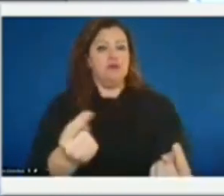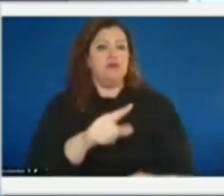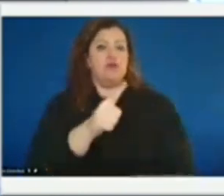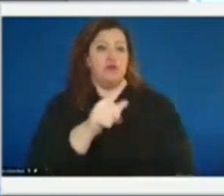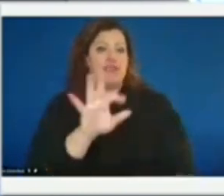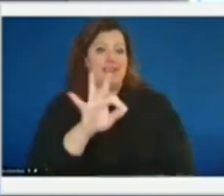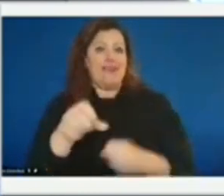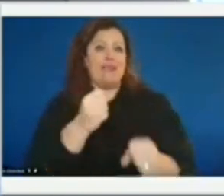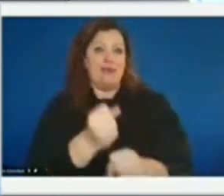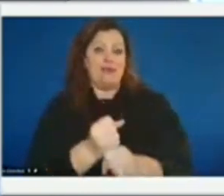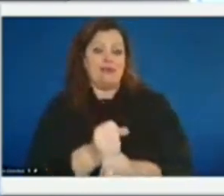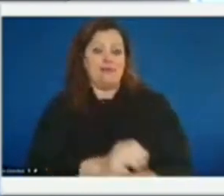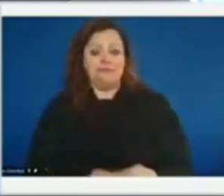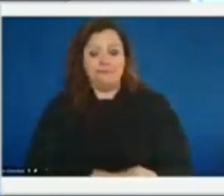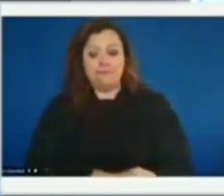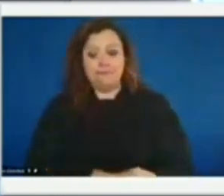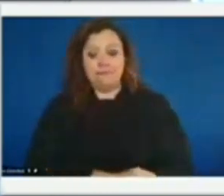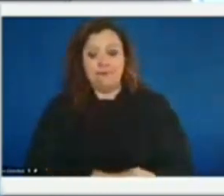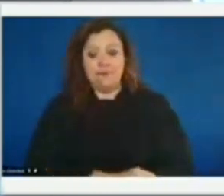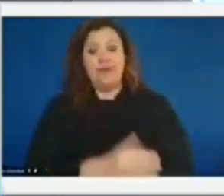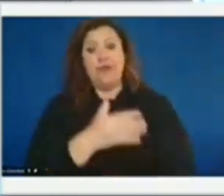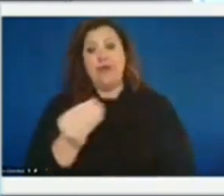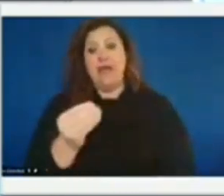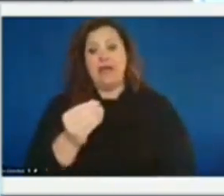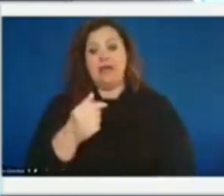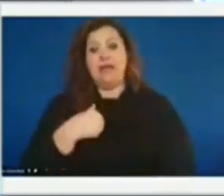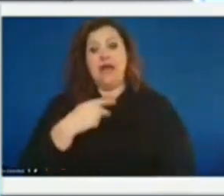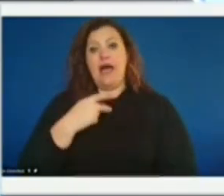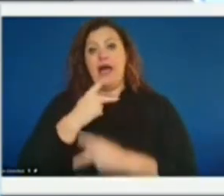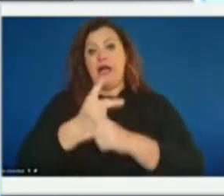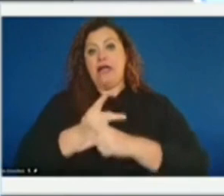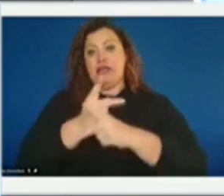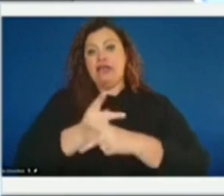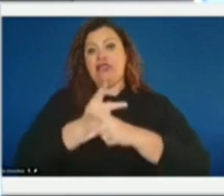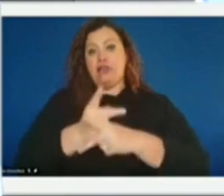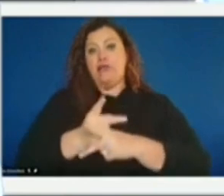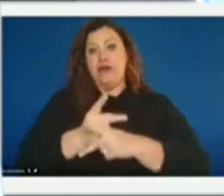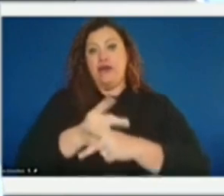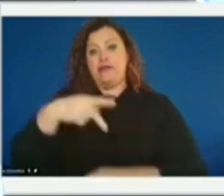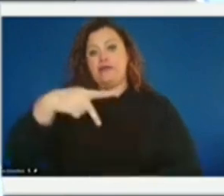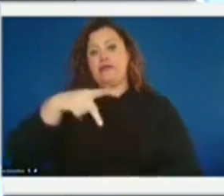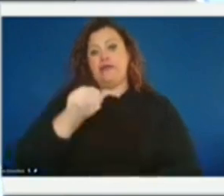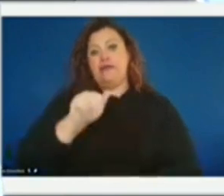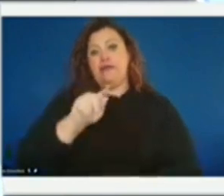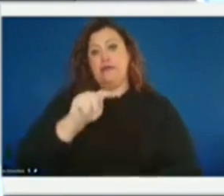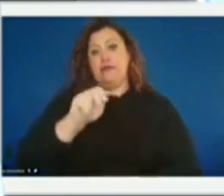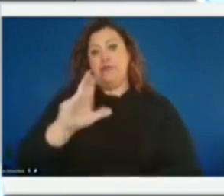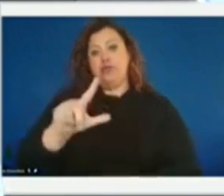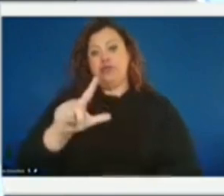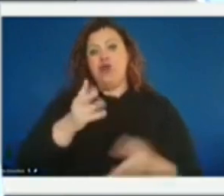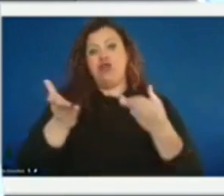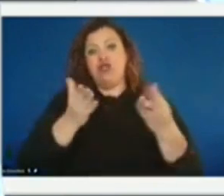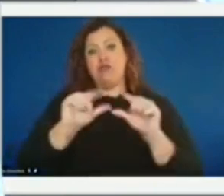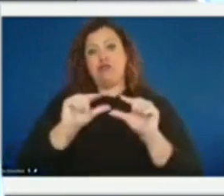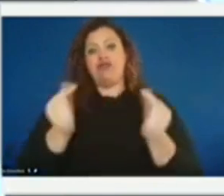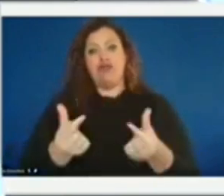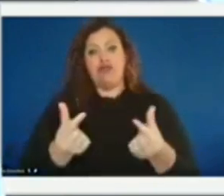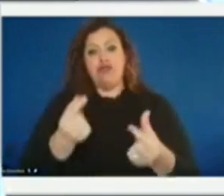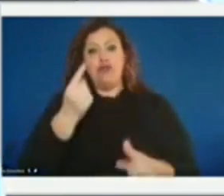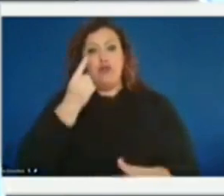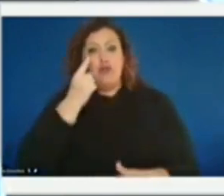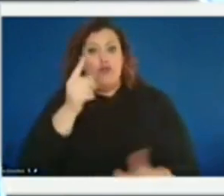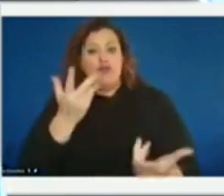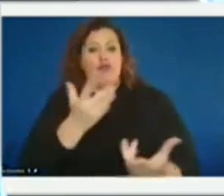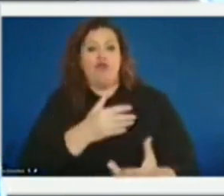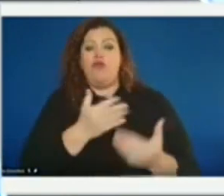years. And I supervise the Patrol Services Group. So on behalf of the nearly 1,200 men and